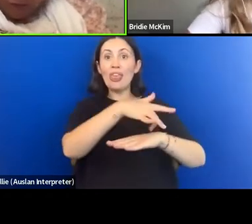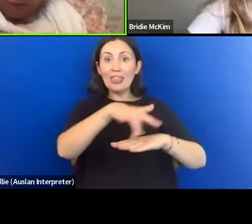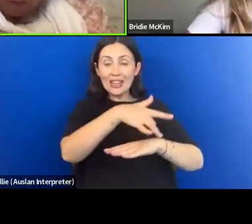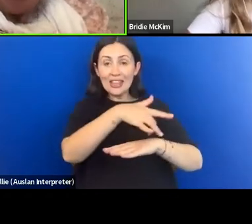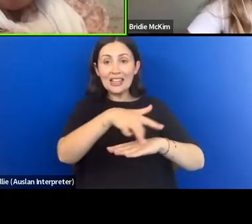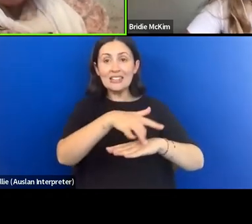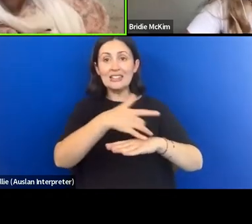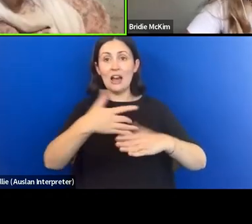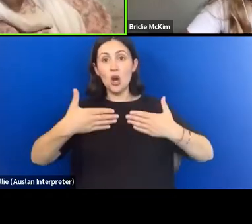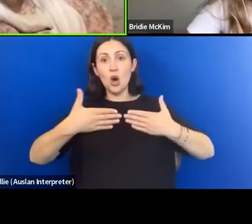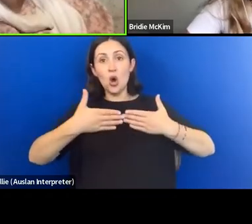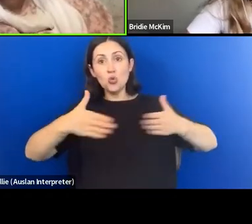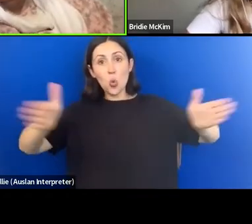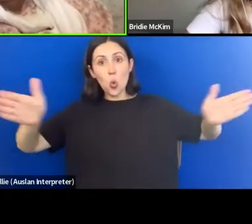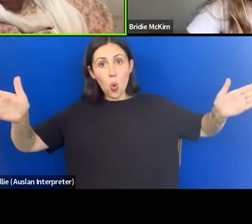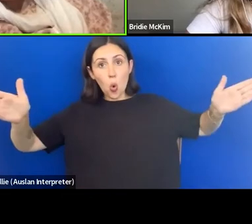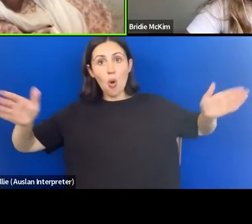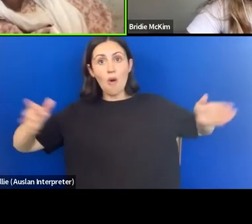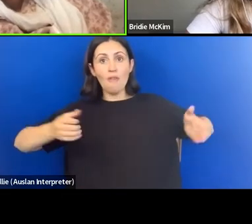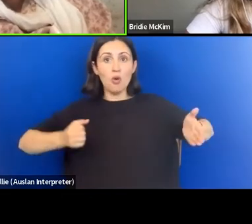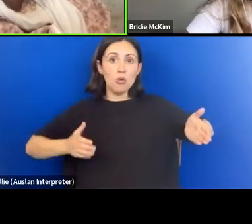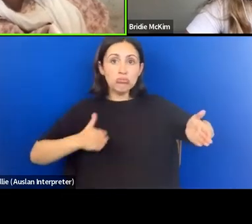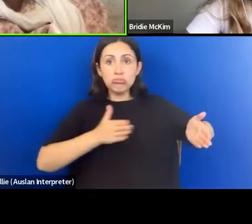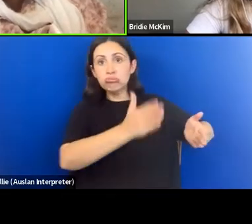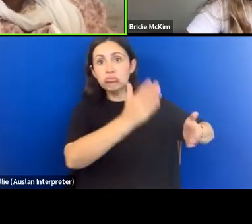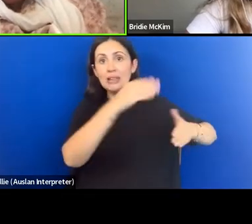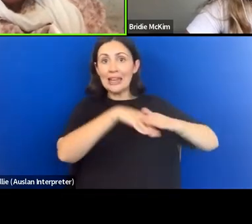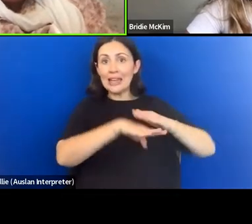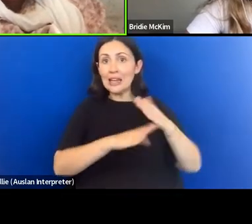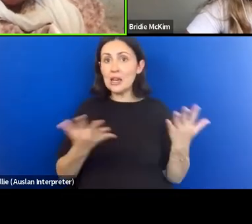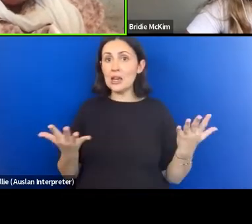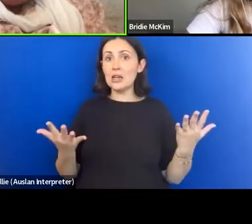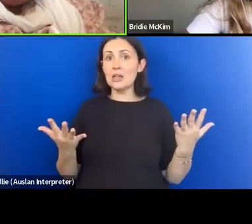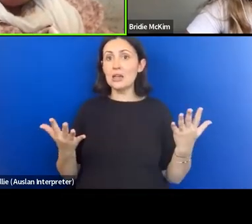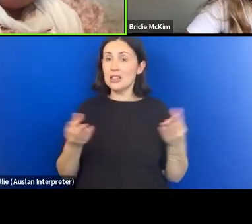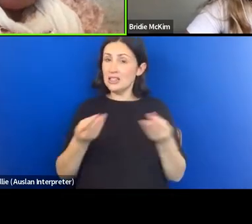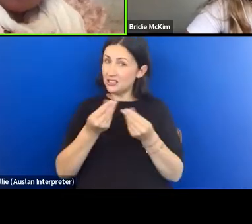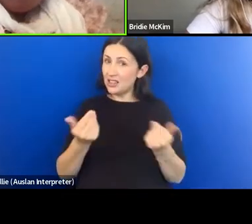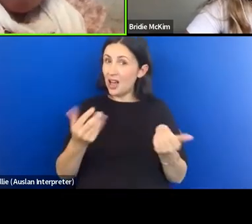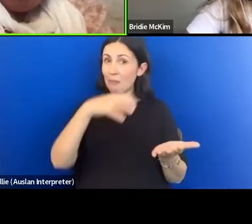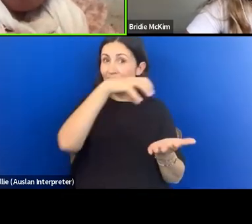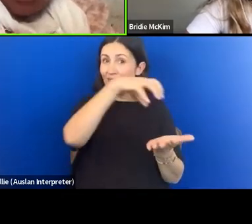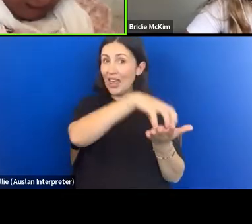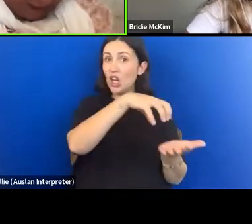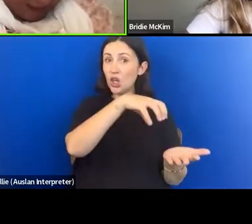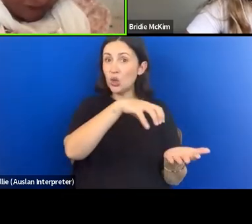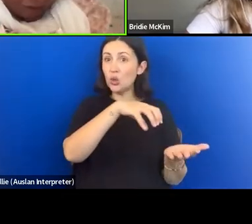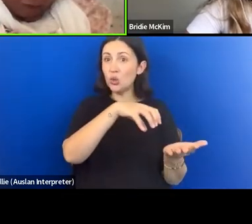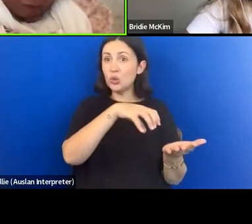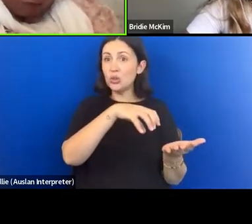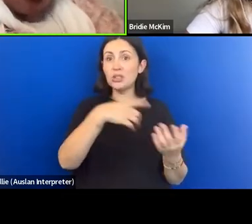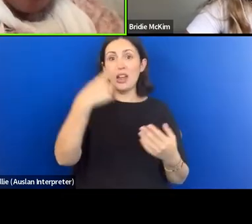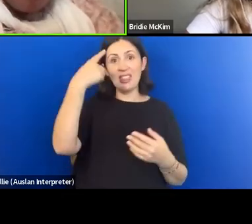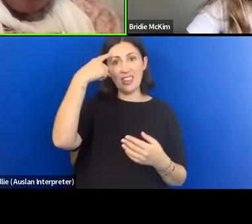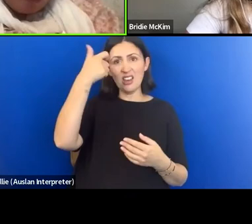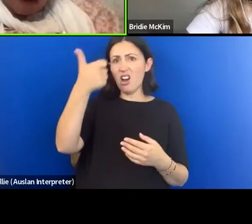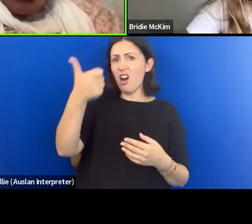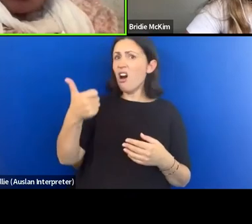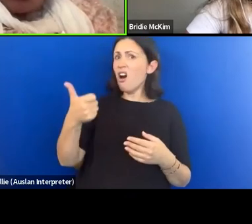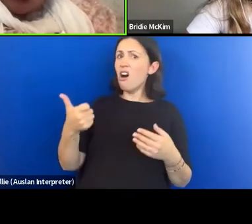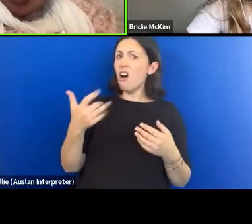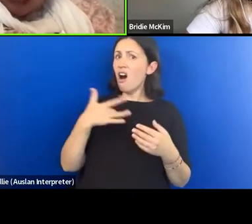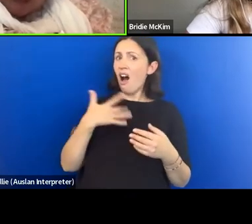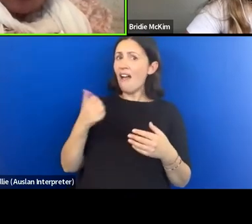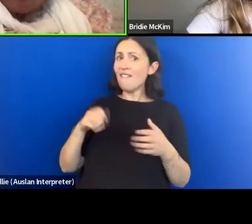venues, I think it's important that venues make it clear that they're wheelchair accessible,